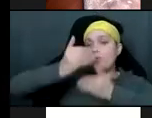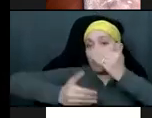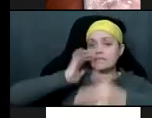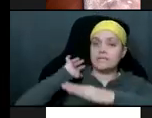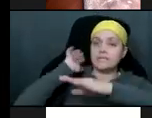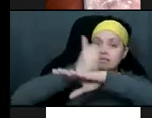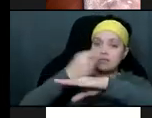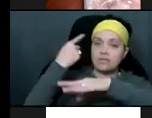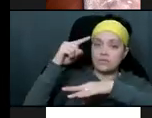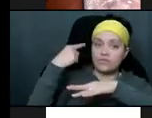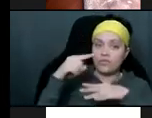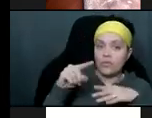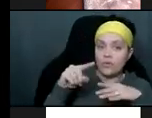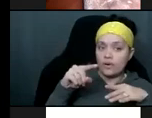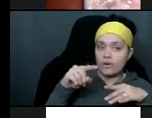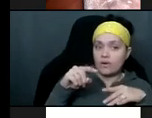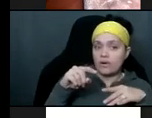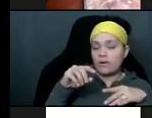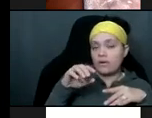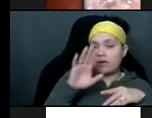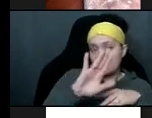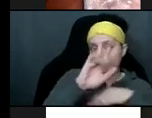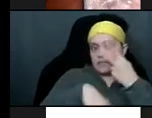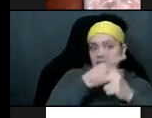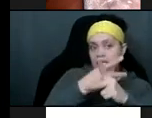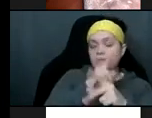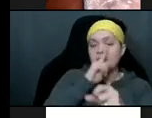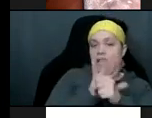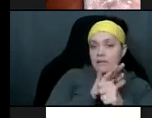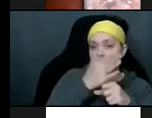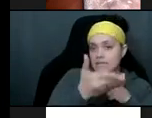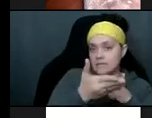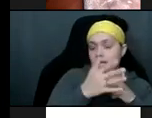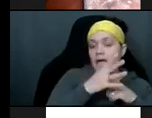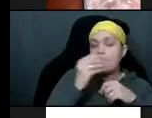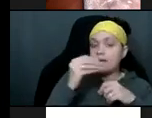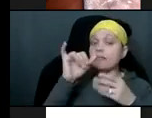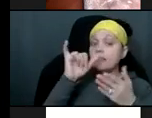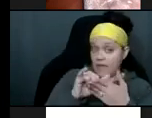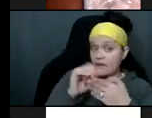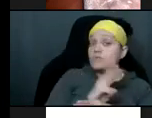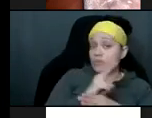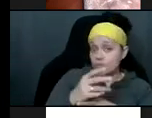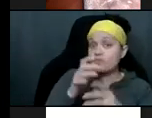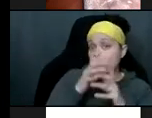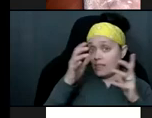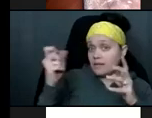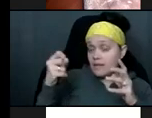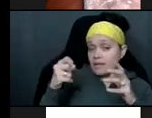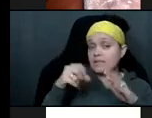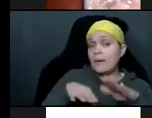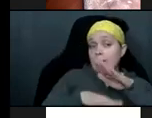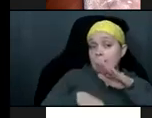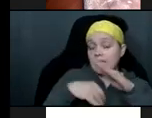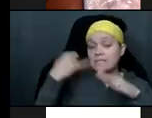established for these sorts of claims. And that was useful. Basically,